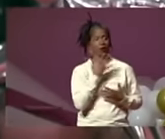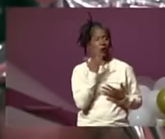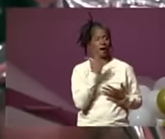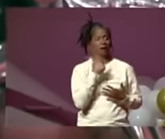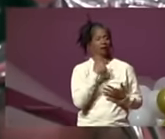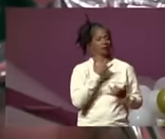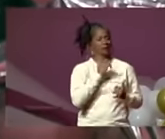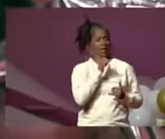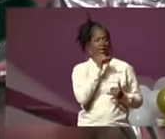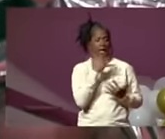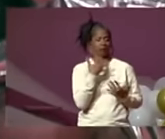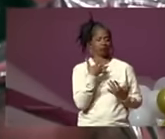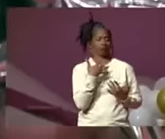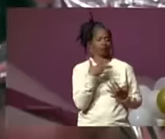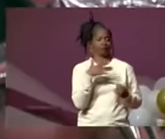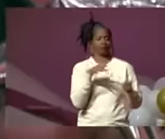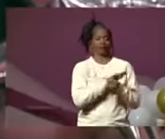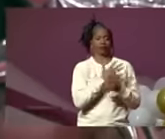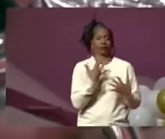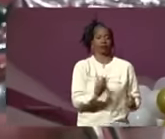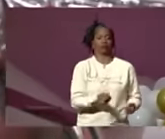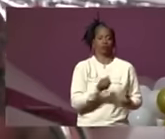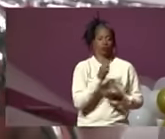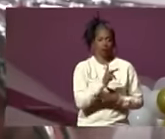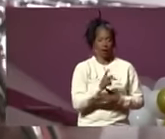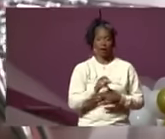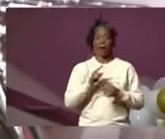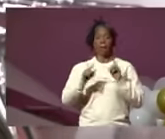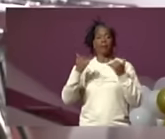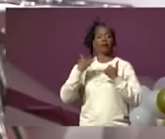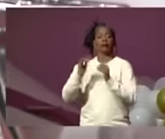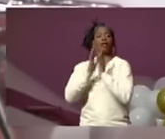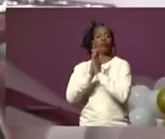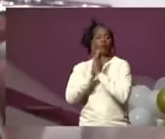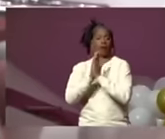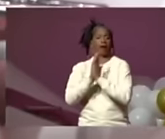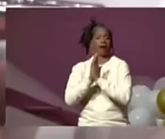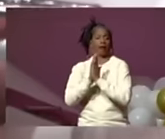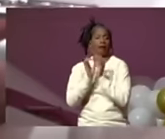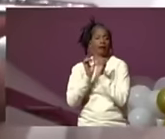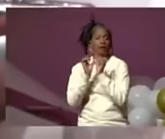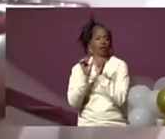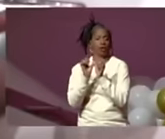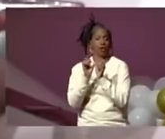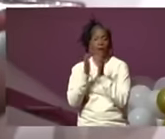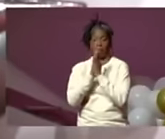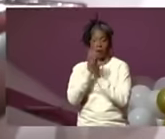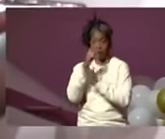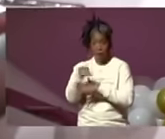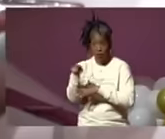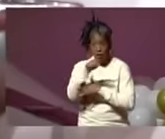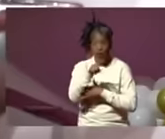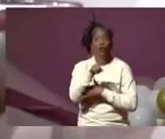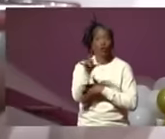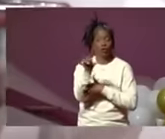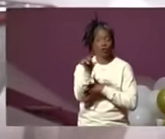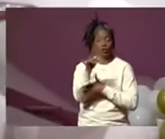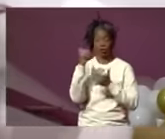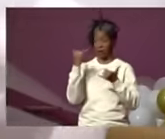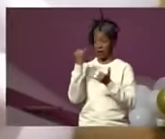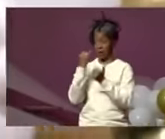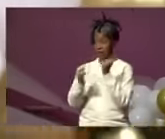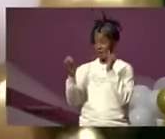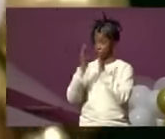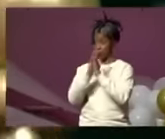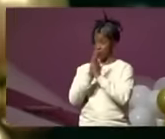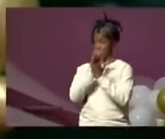please keep on praying, keep on praying. And know I'm praying for you as well. Receive God's benediction. The